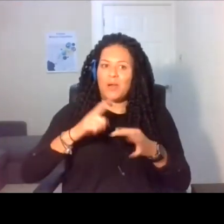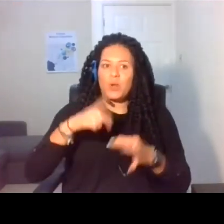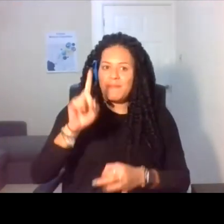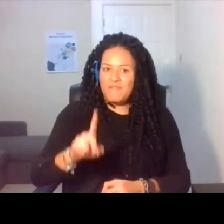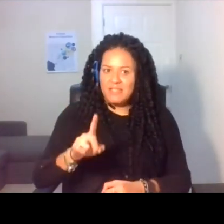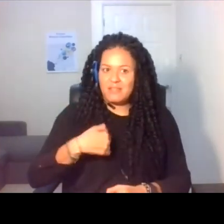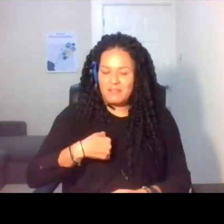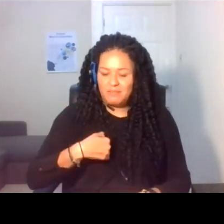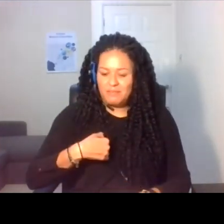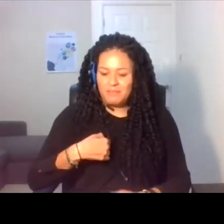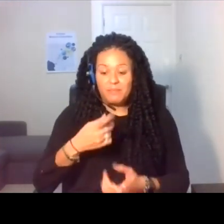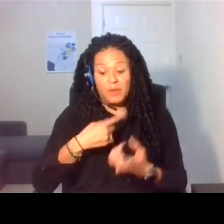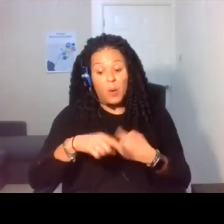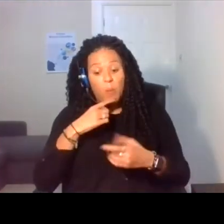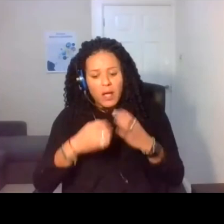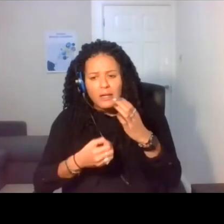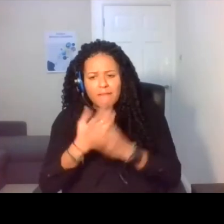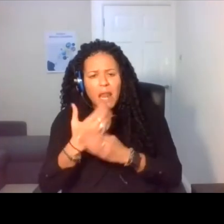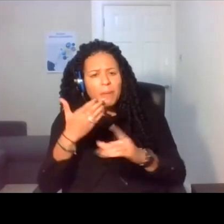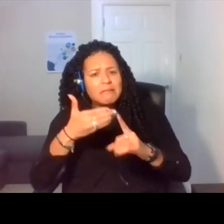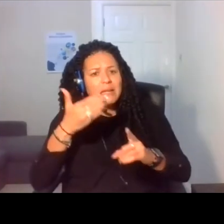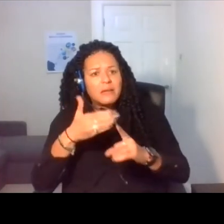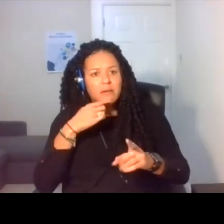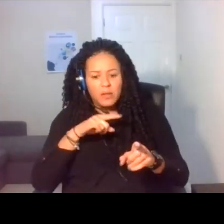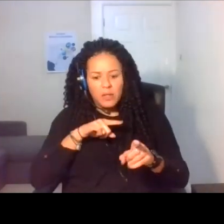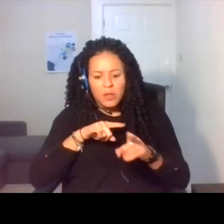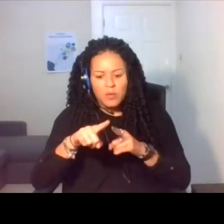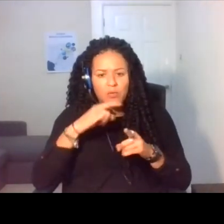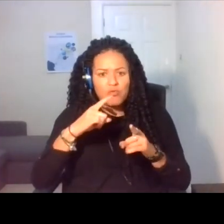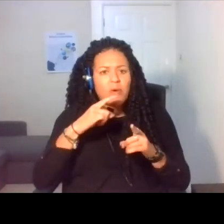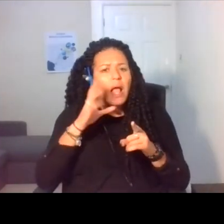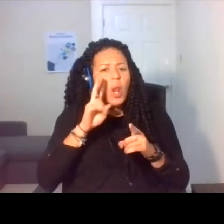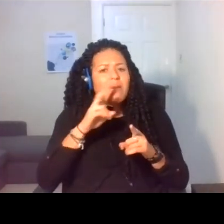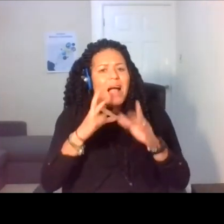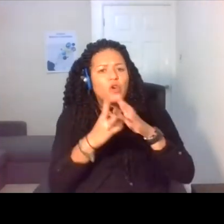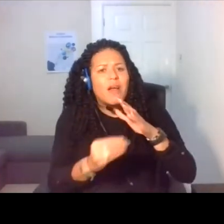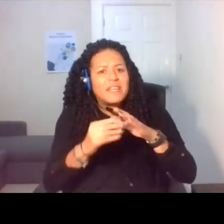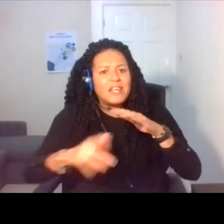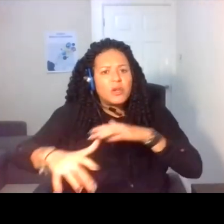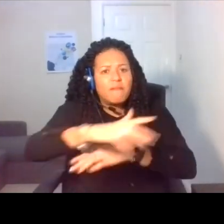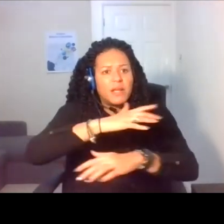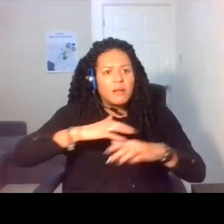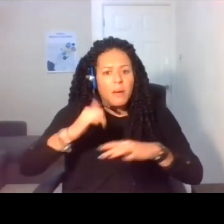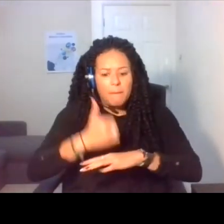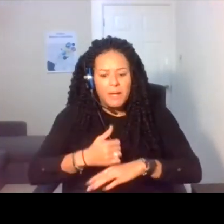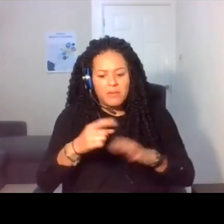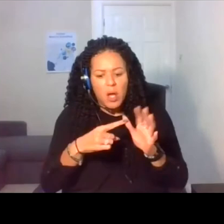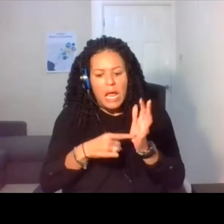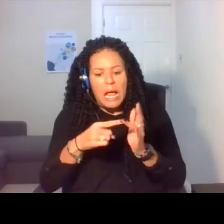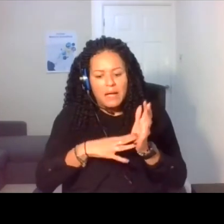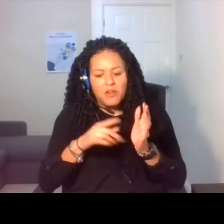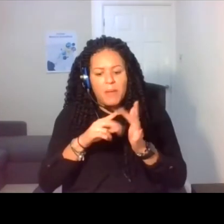We are currently developing sensors to measure the gravitational field that are based on something called atom